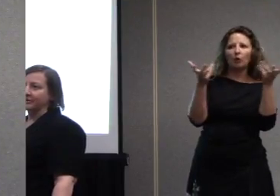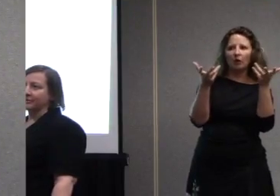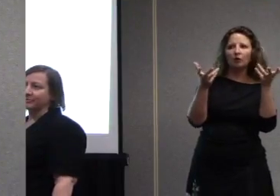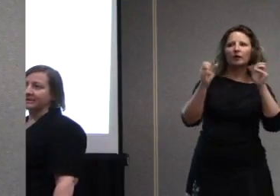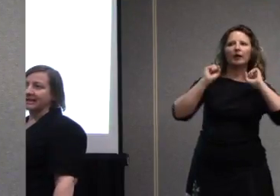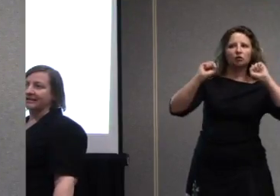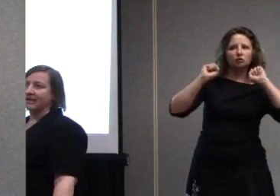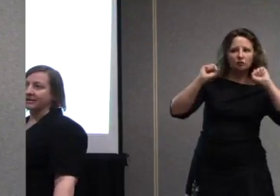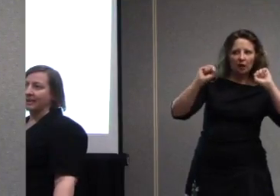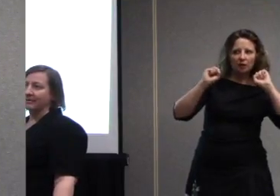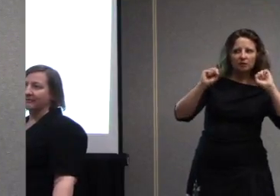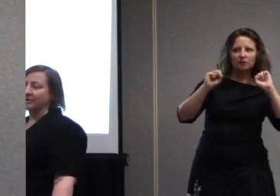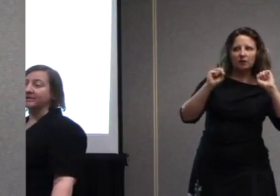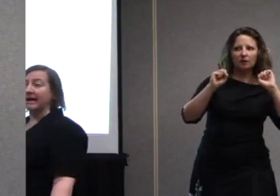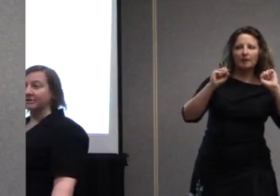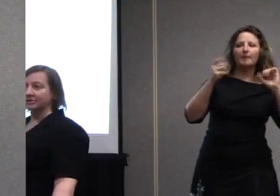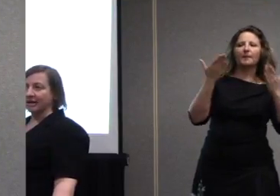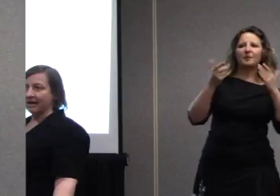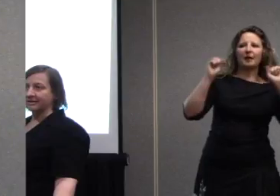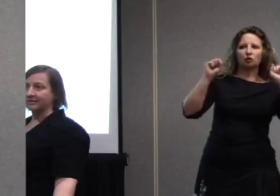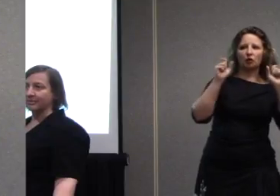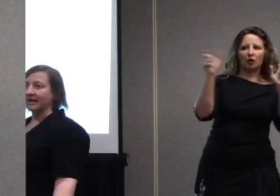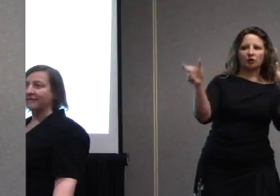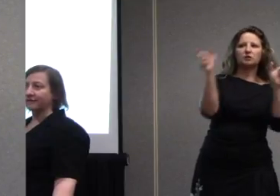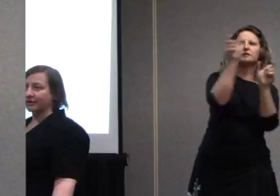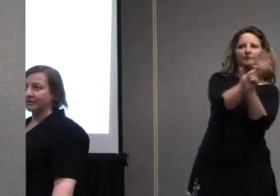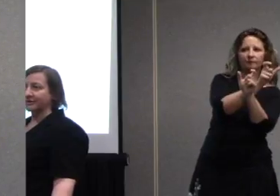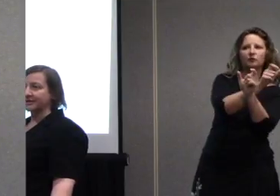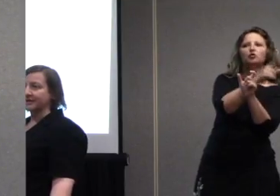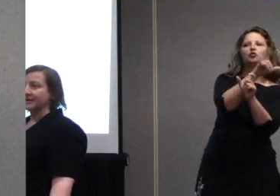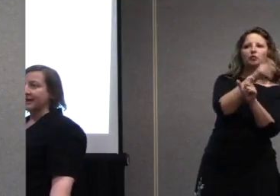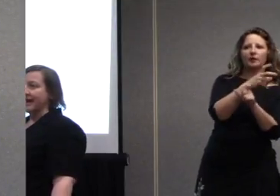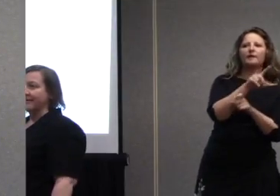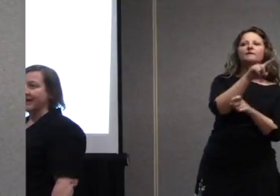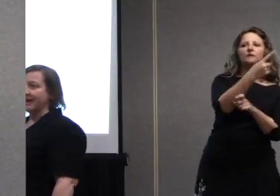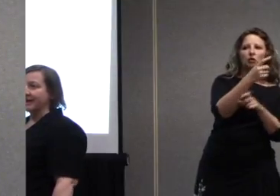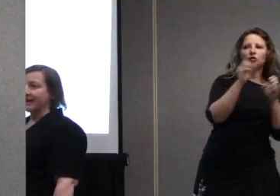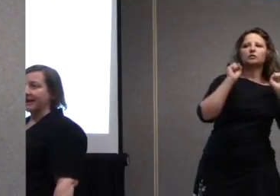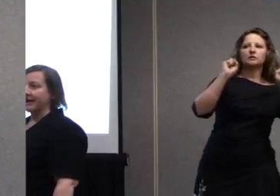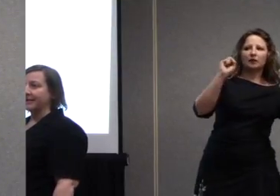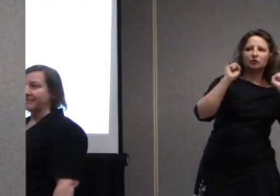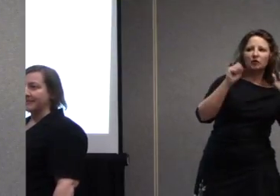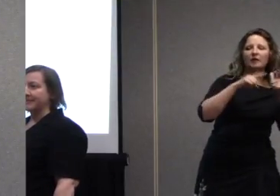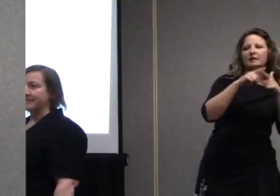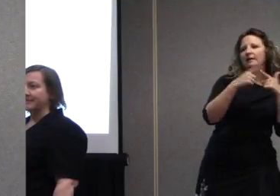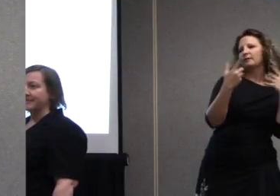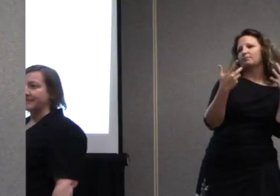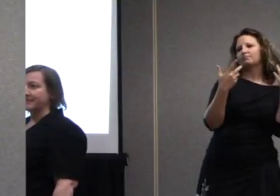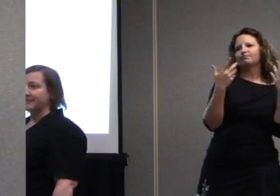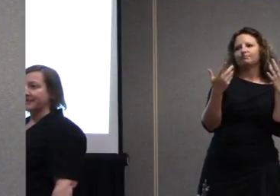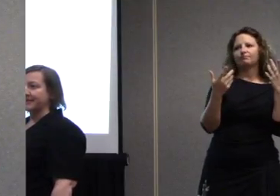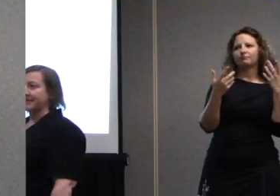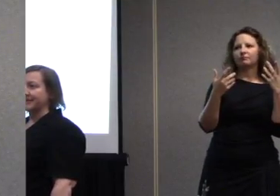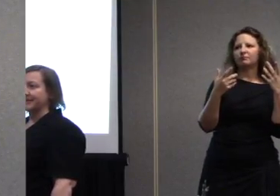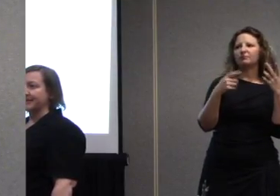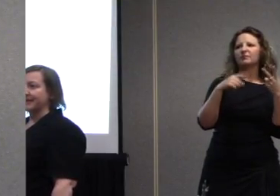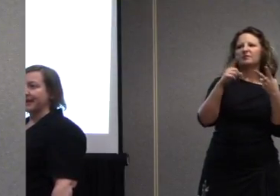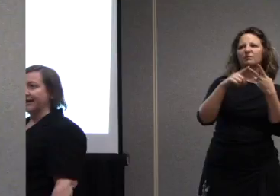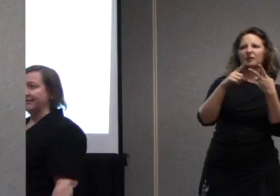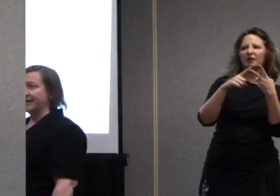topic function. For example, you would say the topic first, exercise, and put that first, and